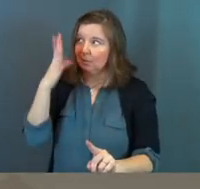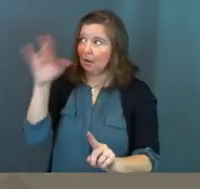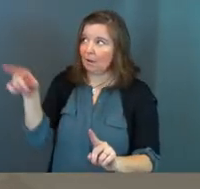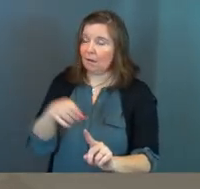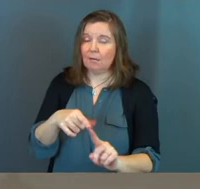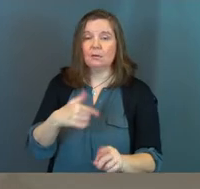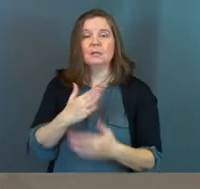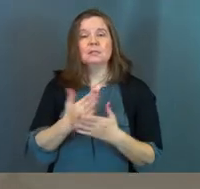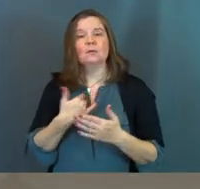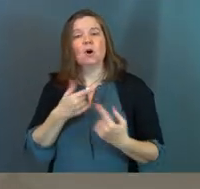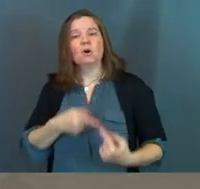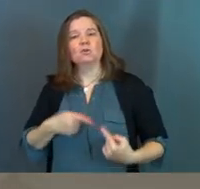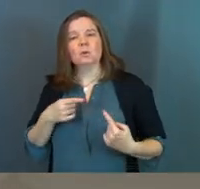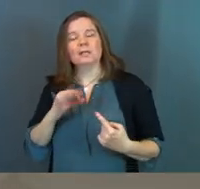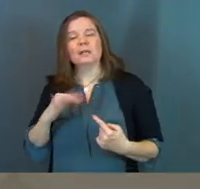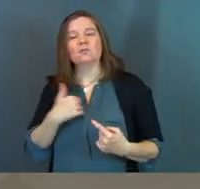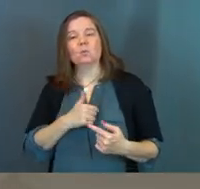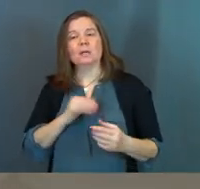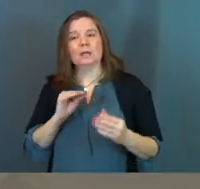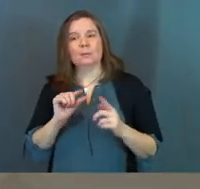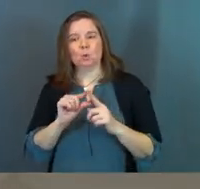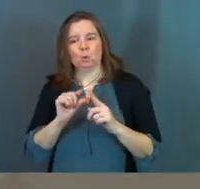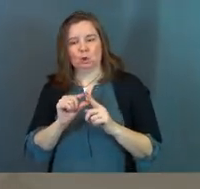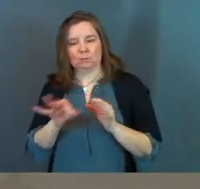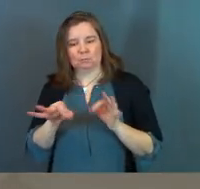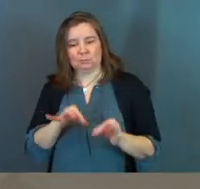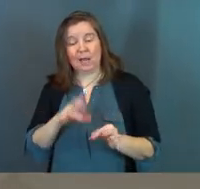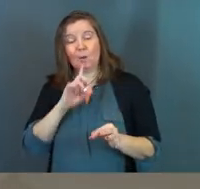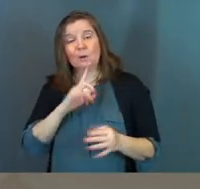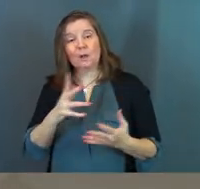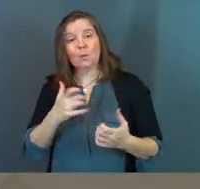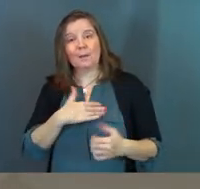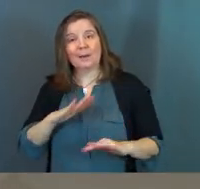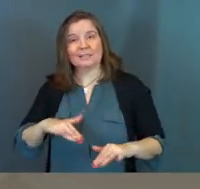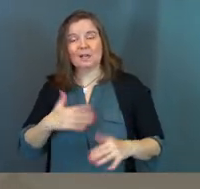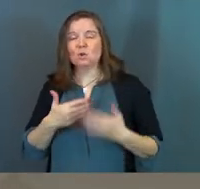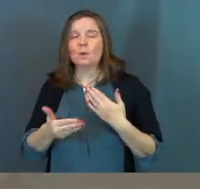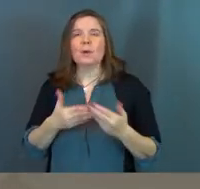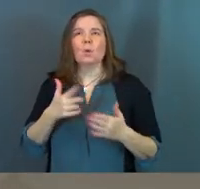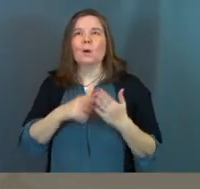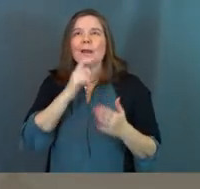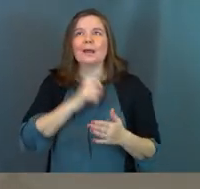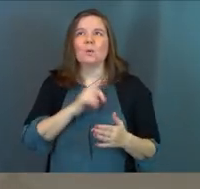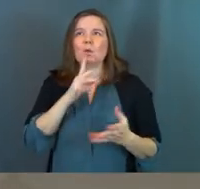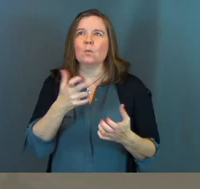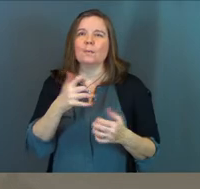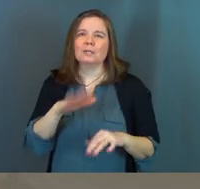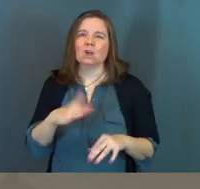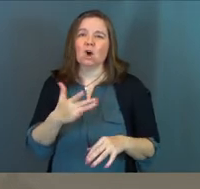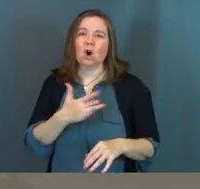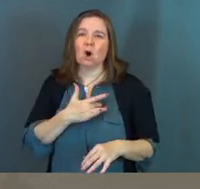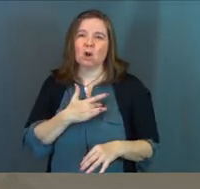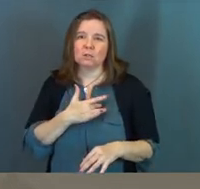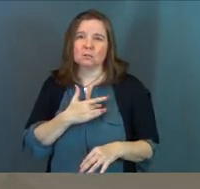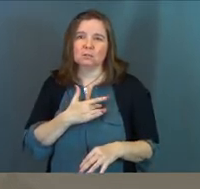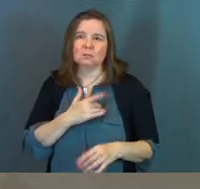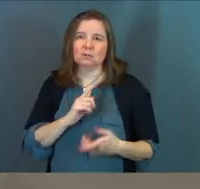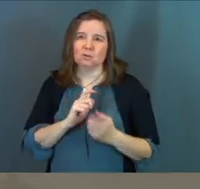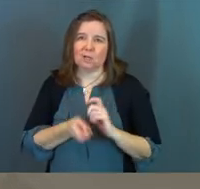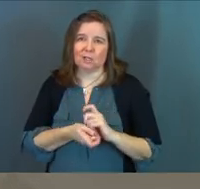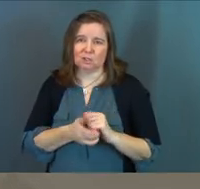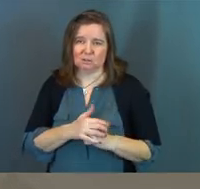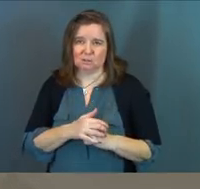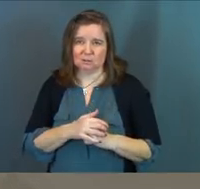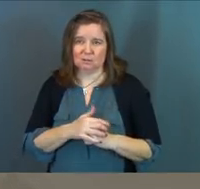Some of us, our struggle, if we could put words to it, is I really want my child, no matter what age they are, I really want my child's heart to